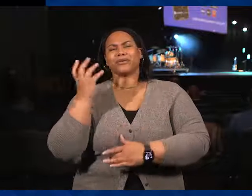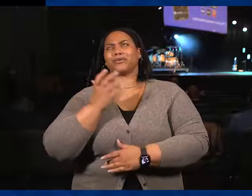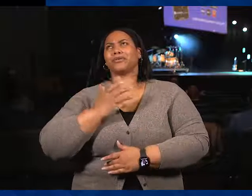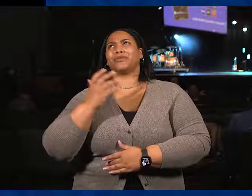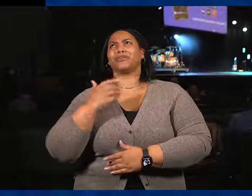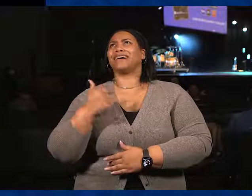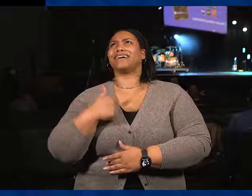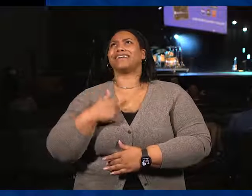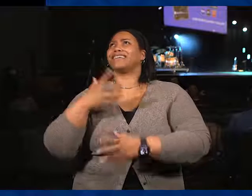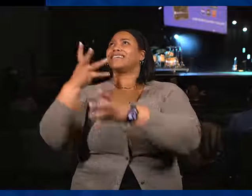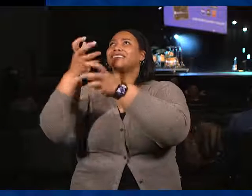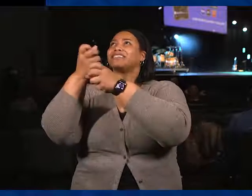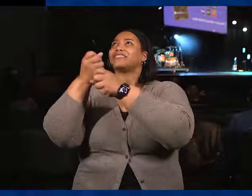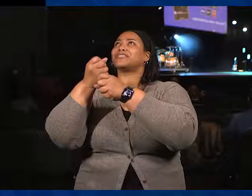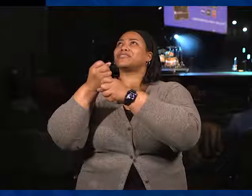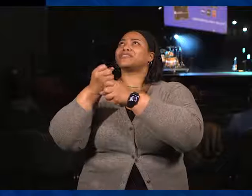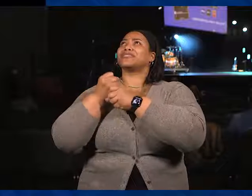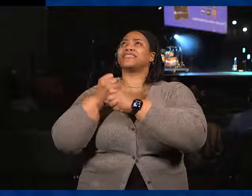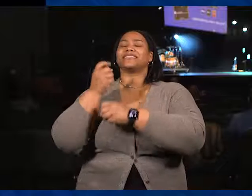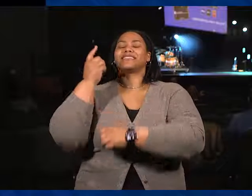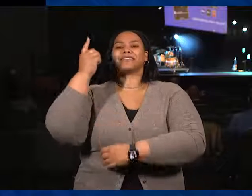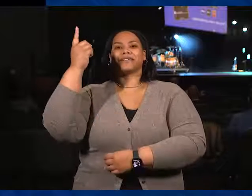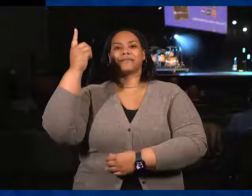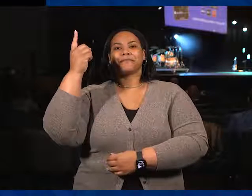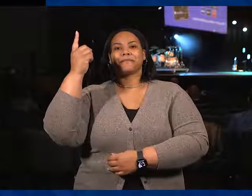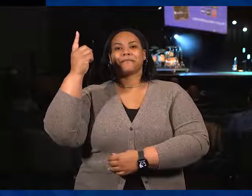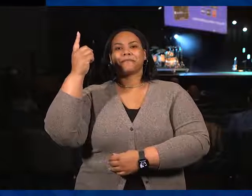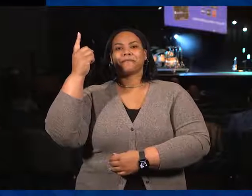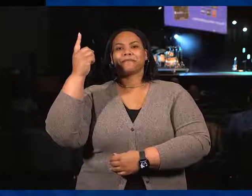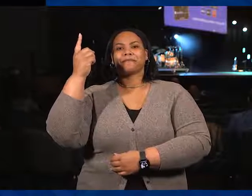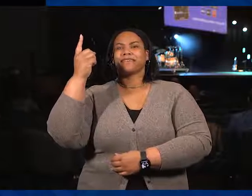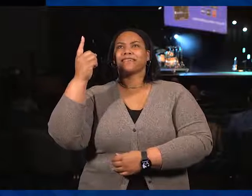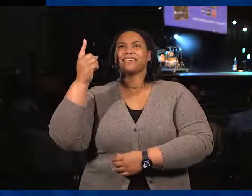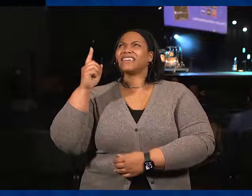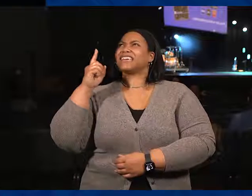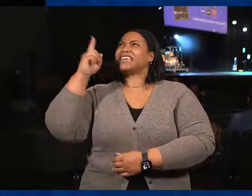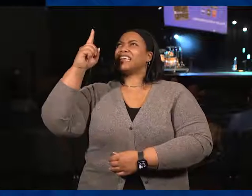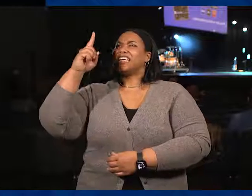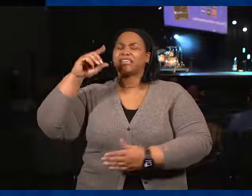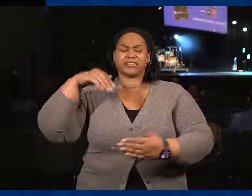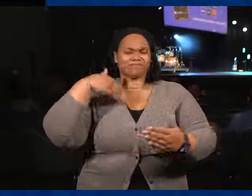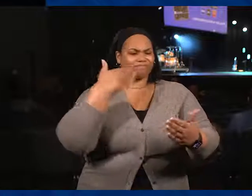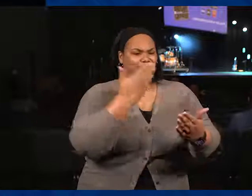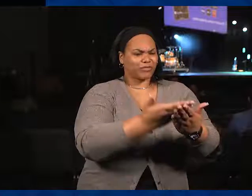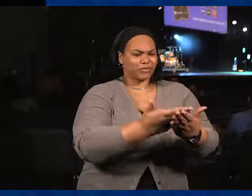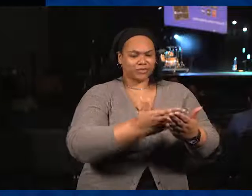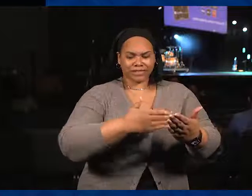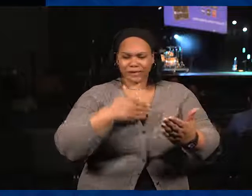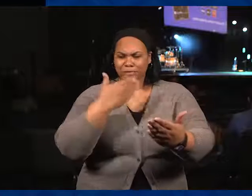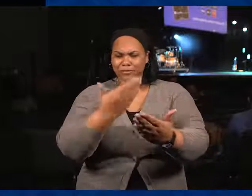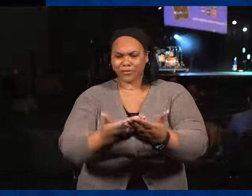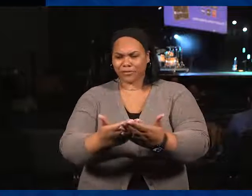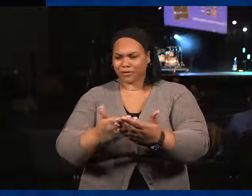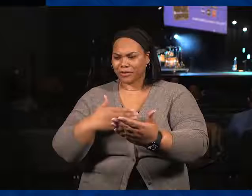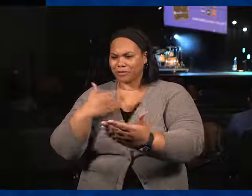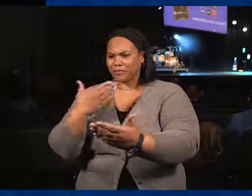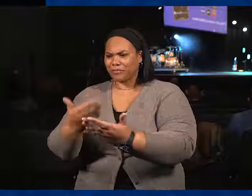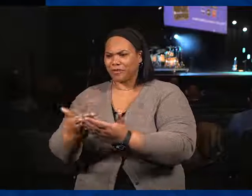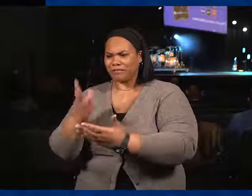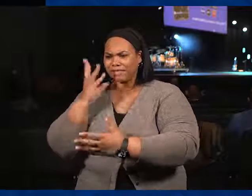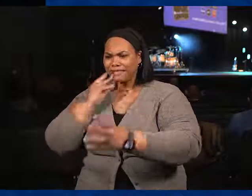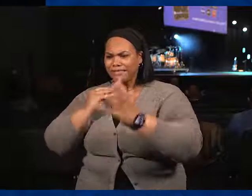how I trust him, how I proved him